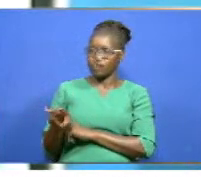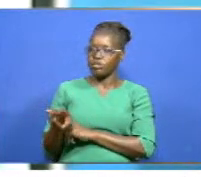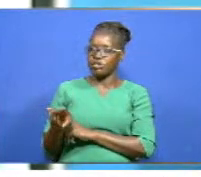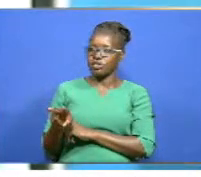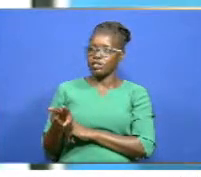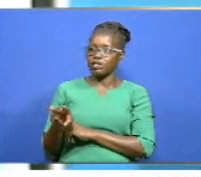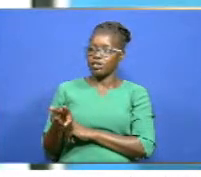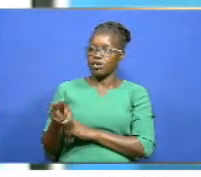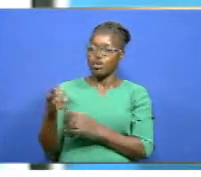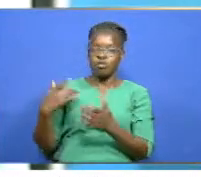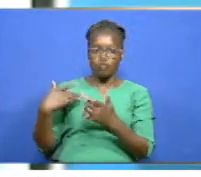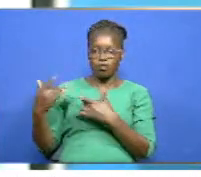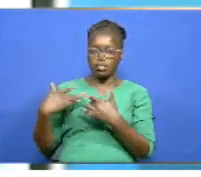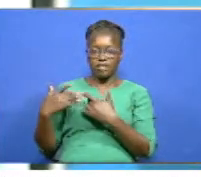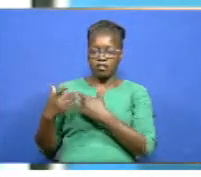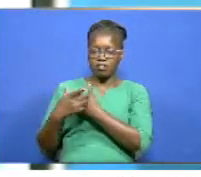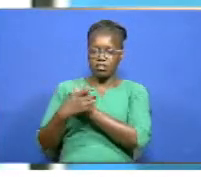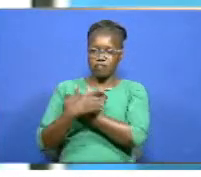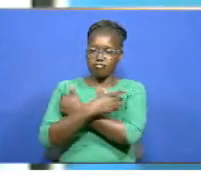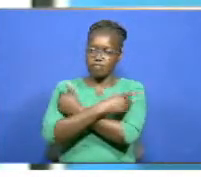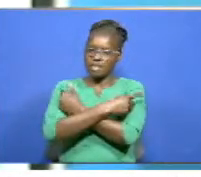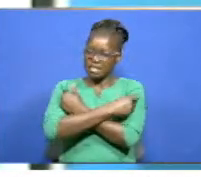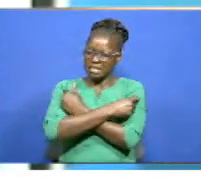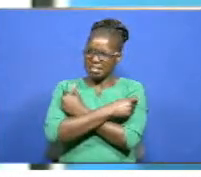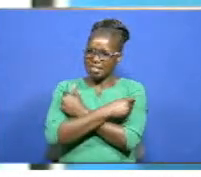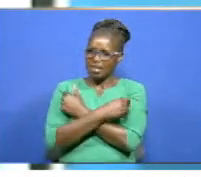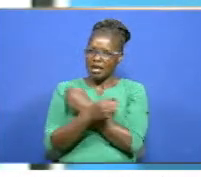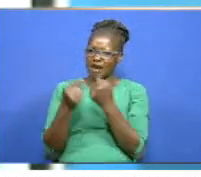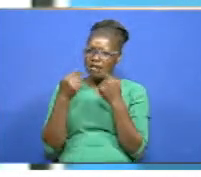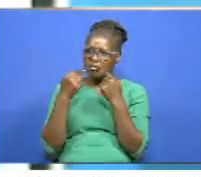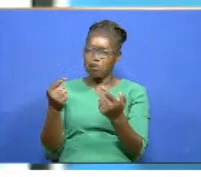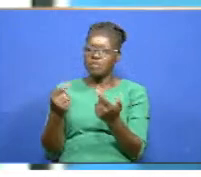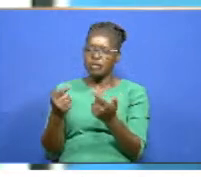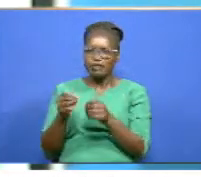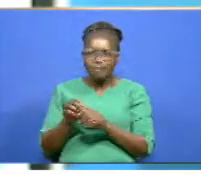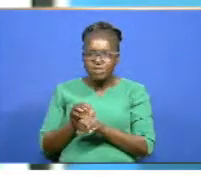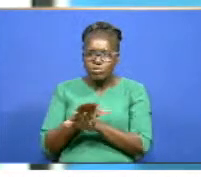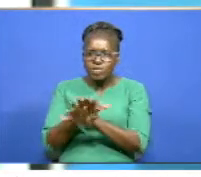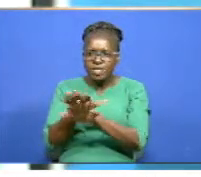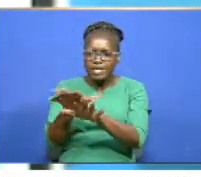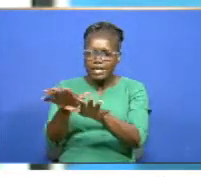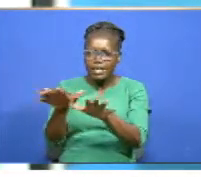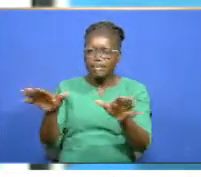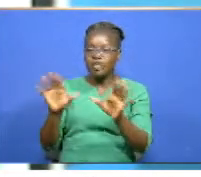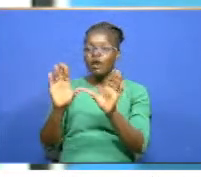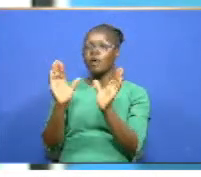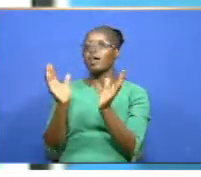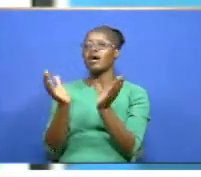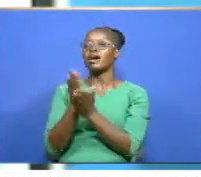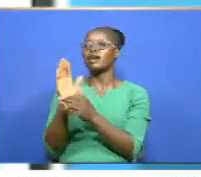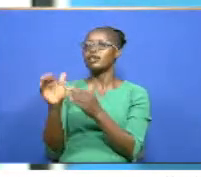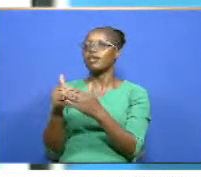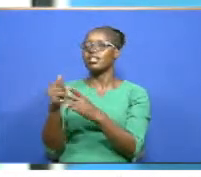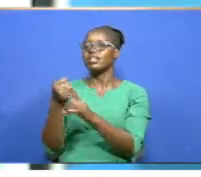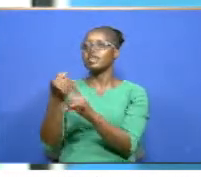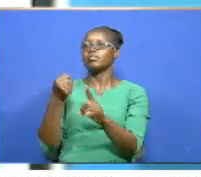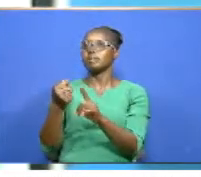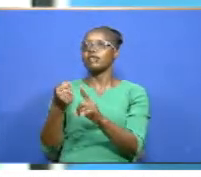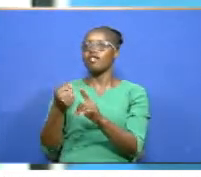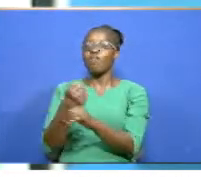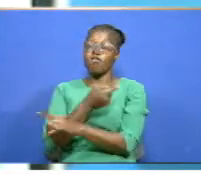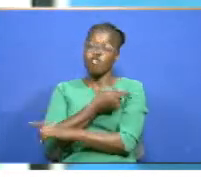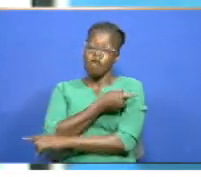these vaccines. You know, there has been a lot of information doing round across the globe regarding the impact of these